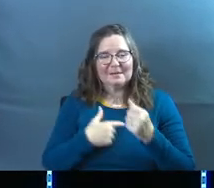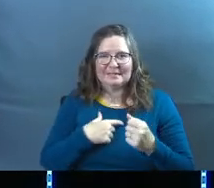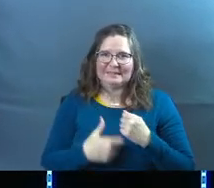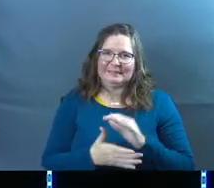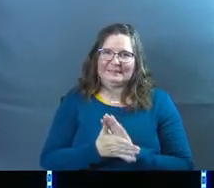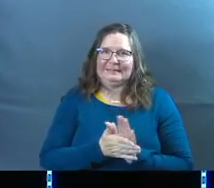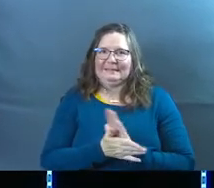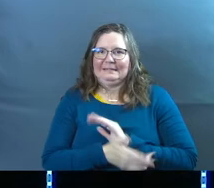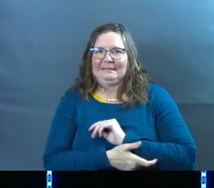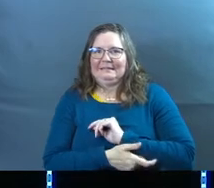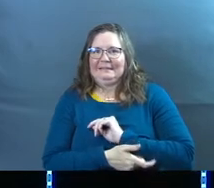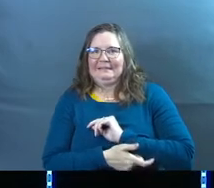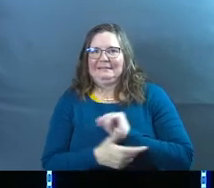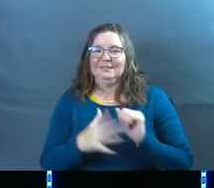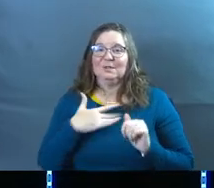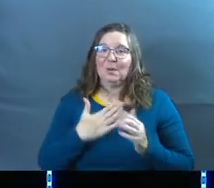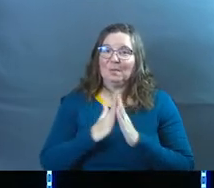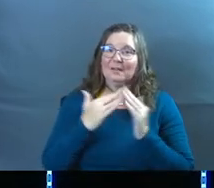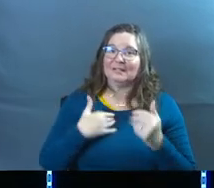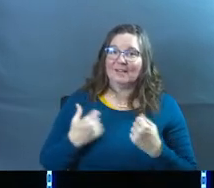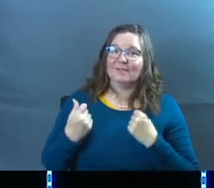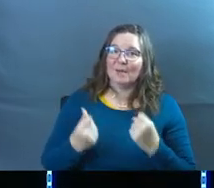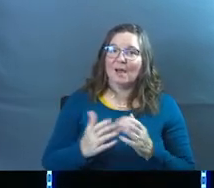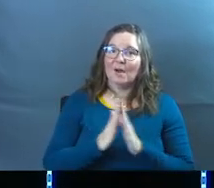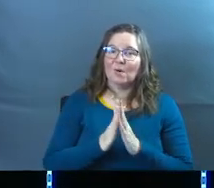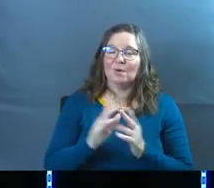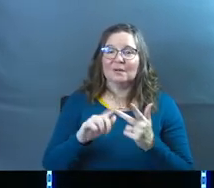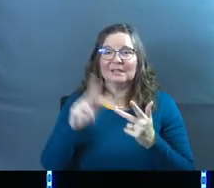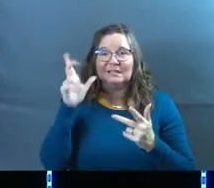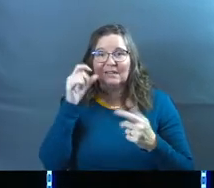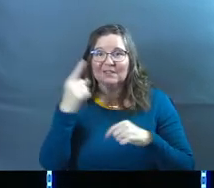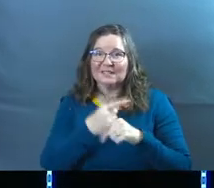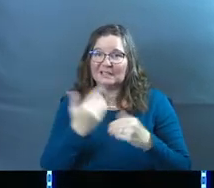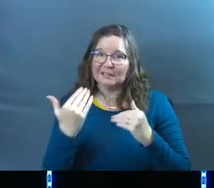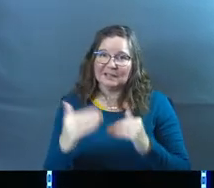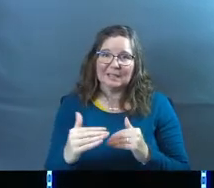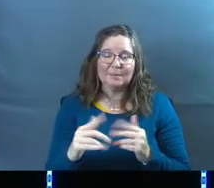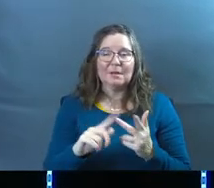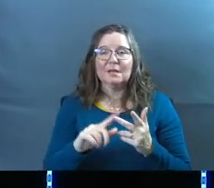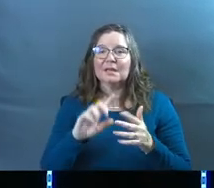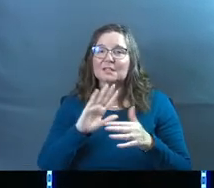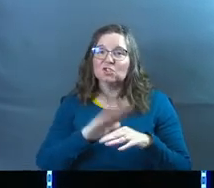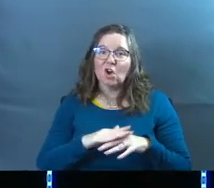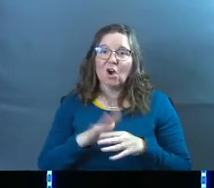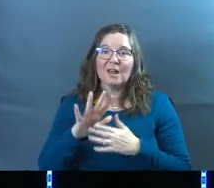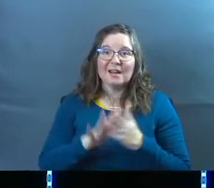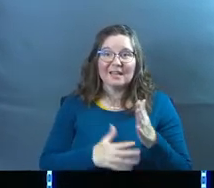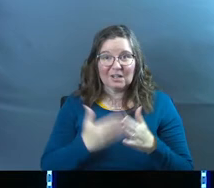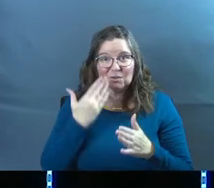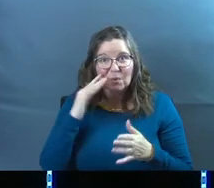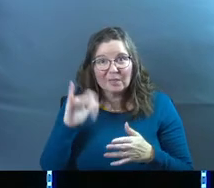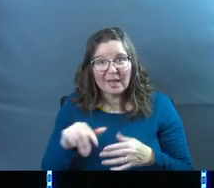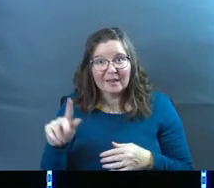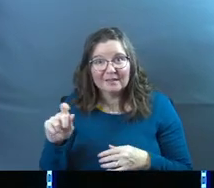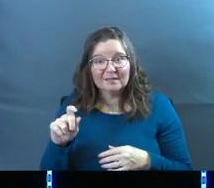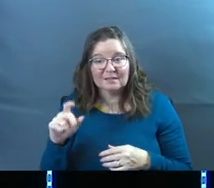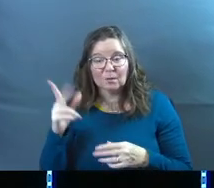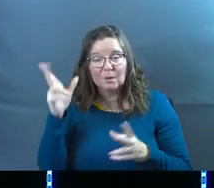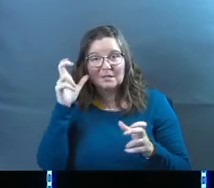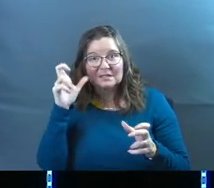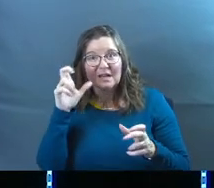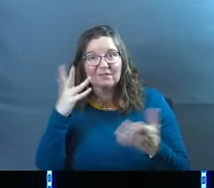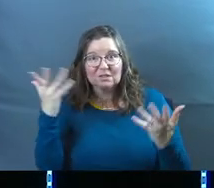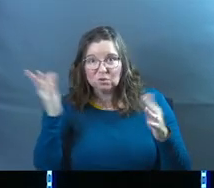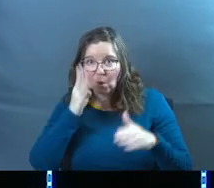so tempted. Your prayers have power. The devil's days are numbered. It's on a calendar. Did you know that? When the